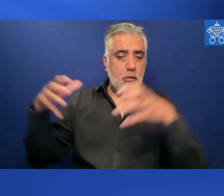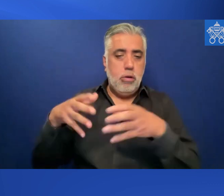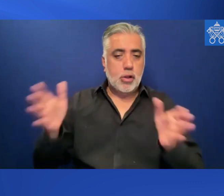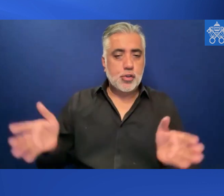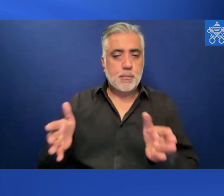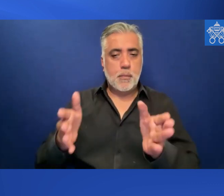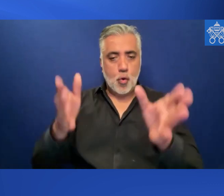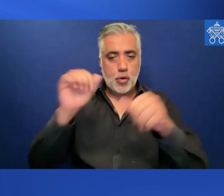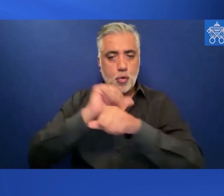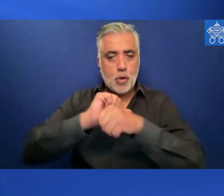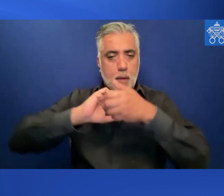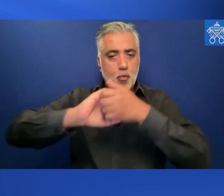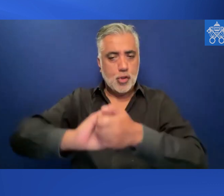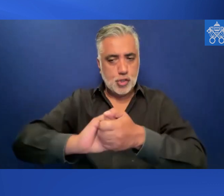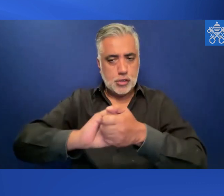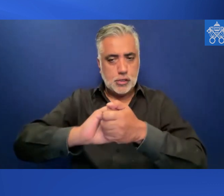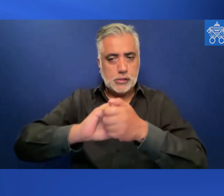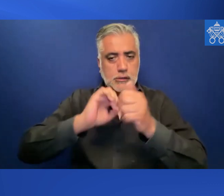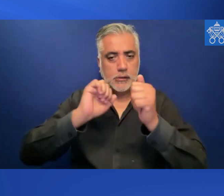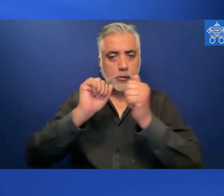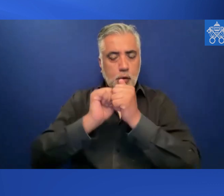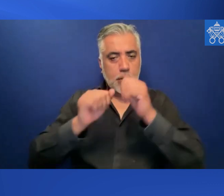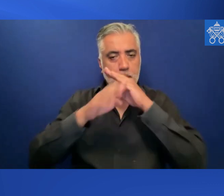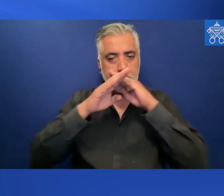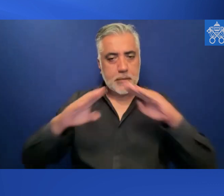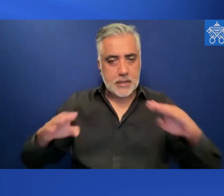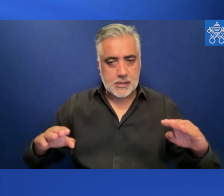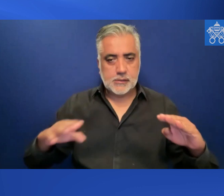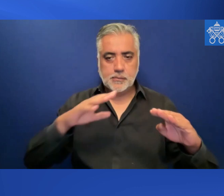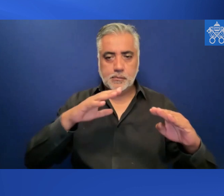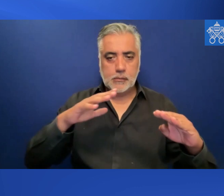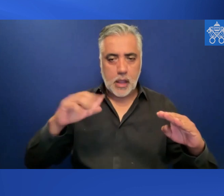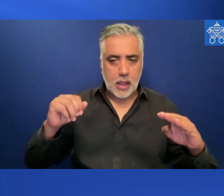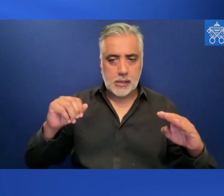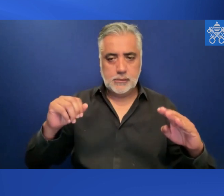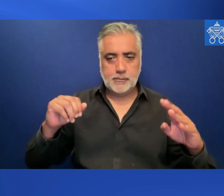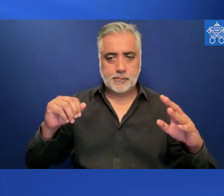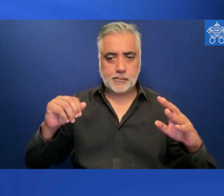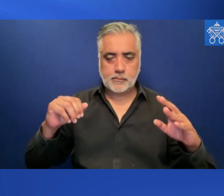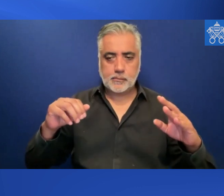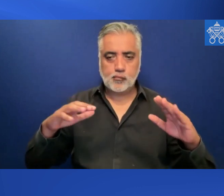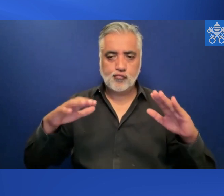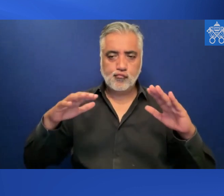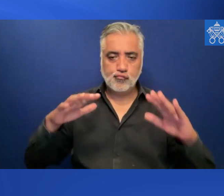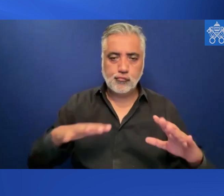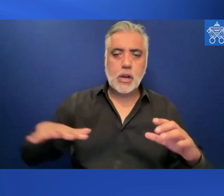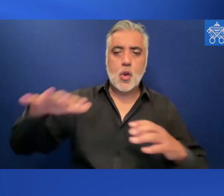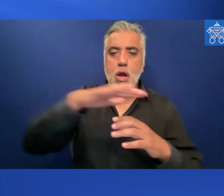to promote the collaboration working towards peace and integration around